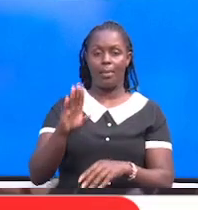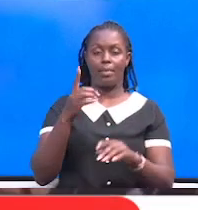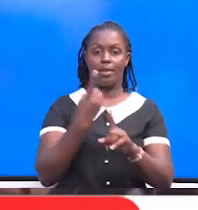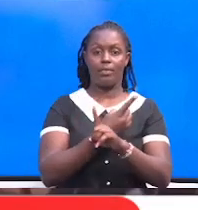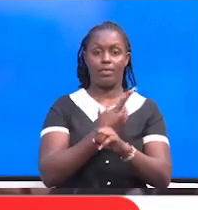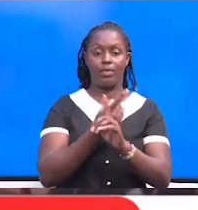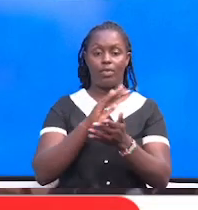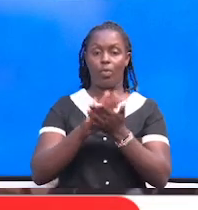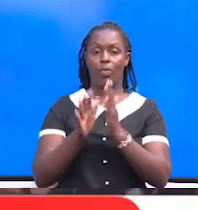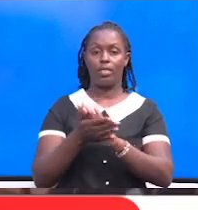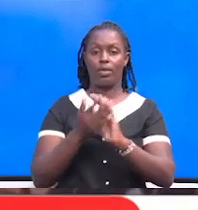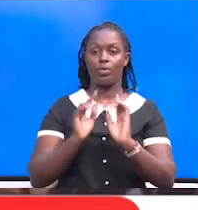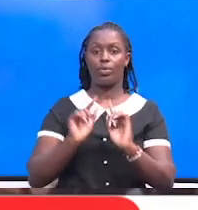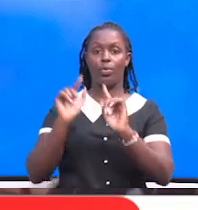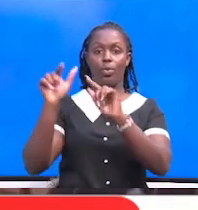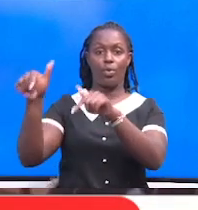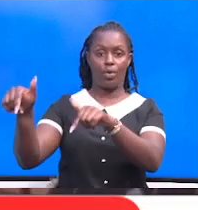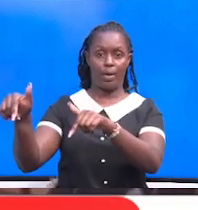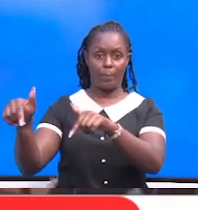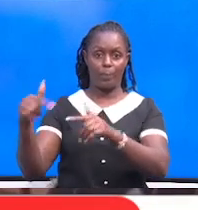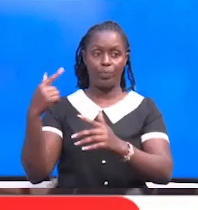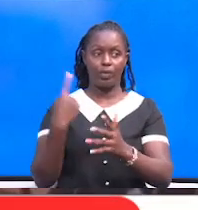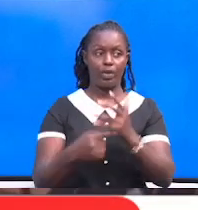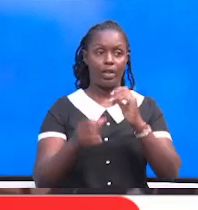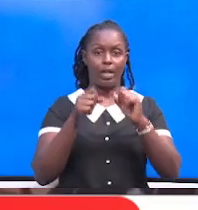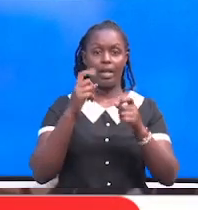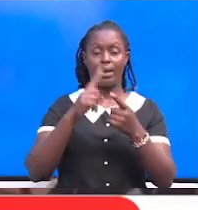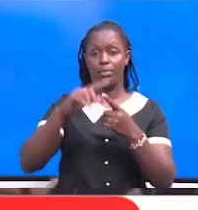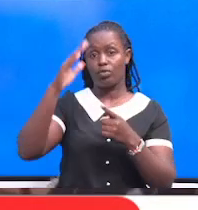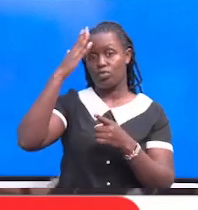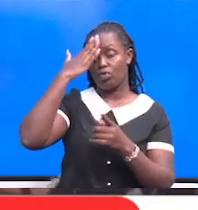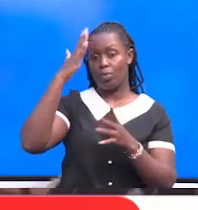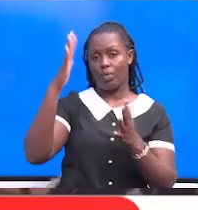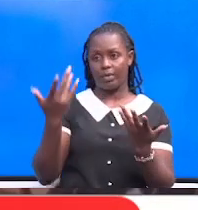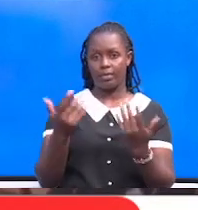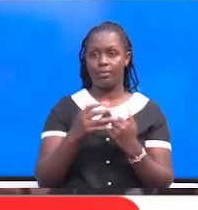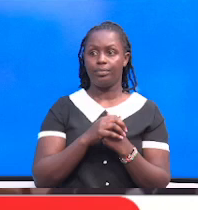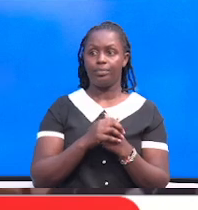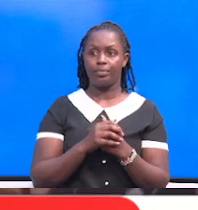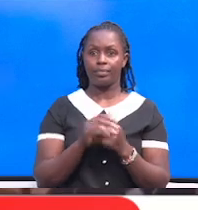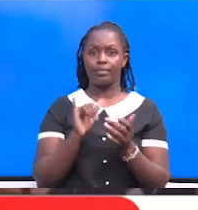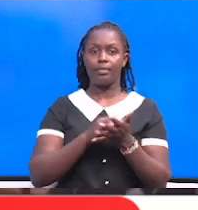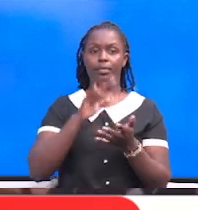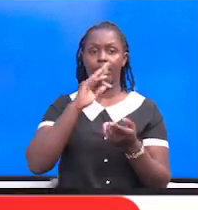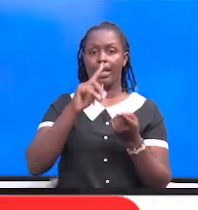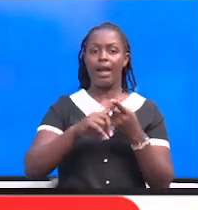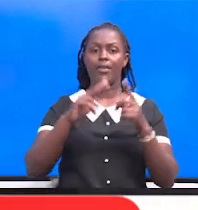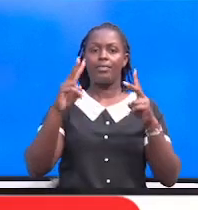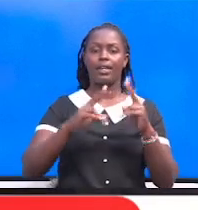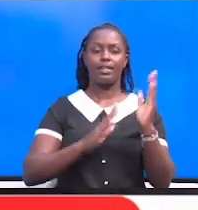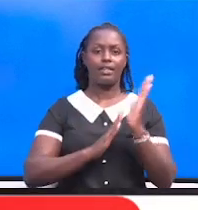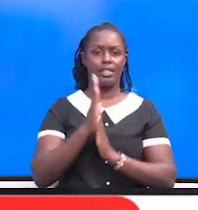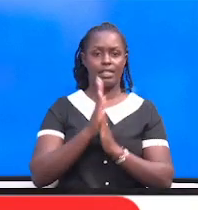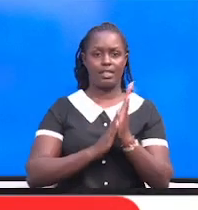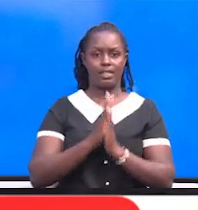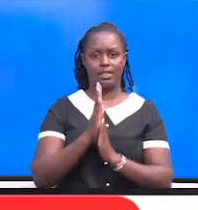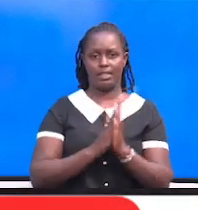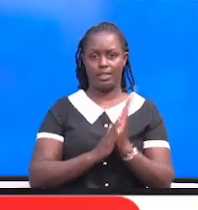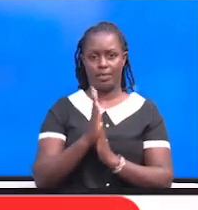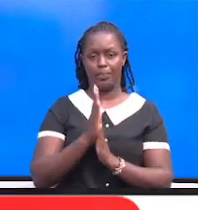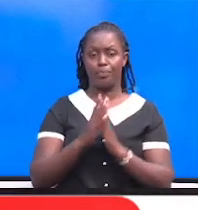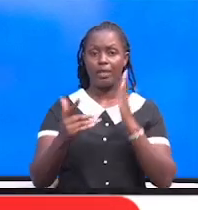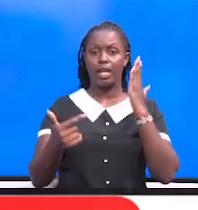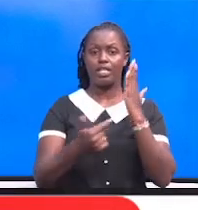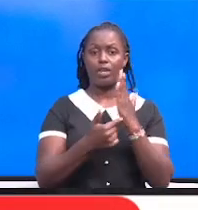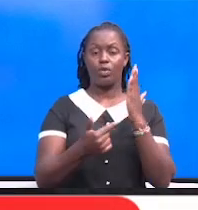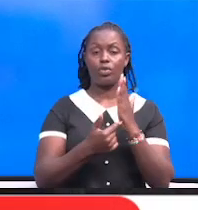Reality is a very good tool to use. It's quite immersive, fun and very interesting. Si hayo tu, ila